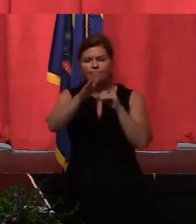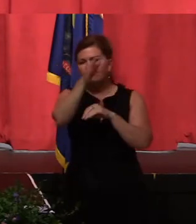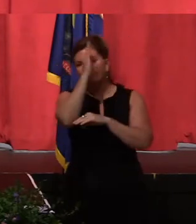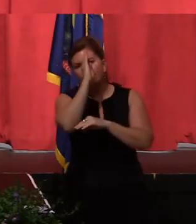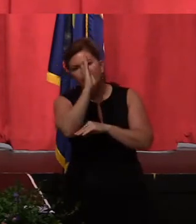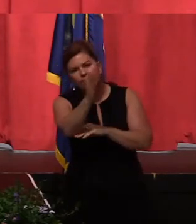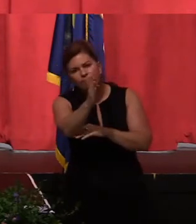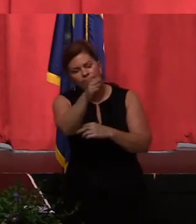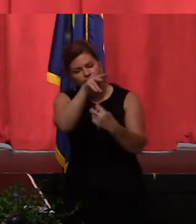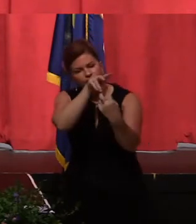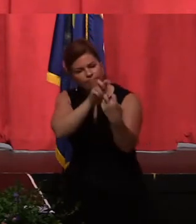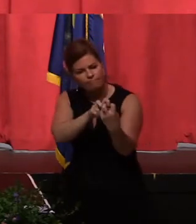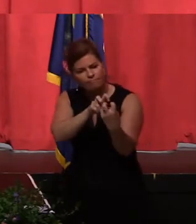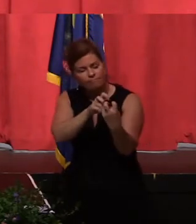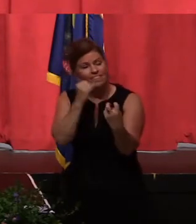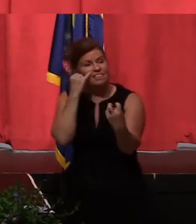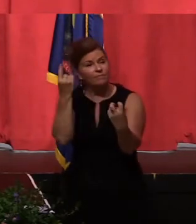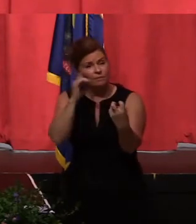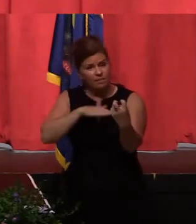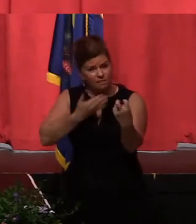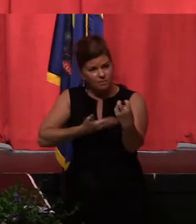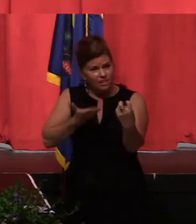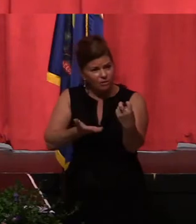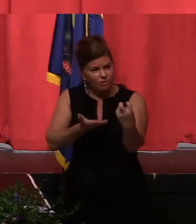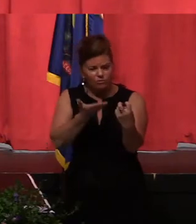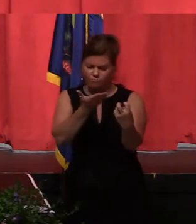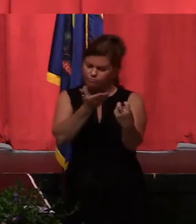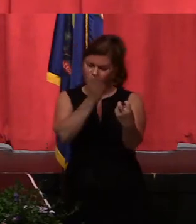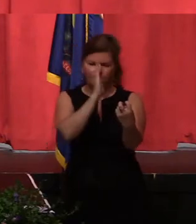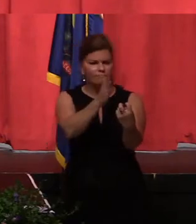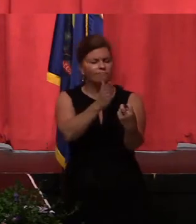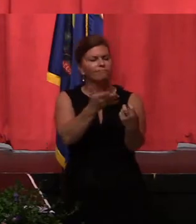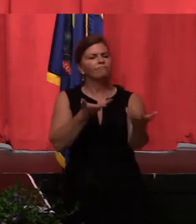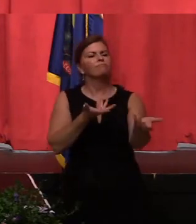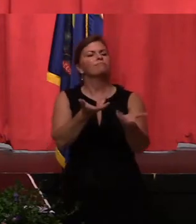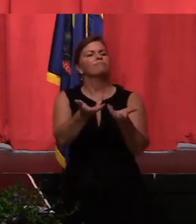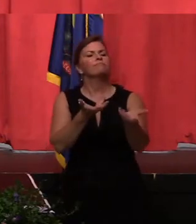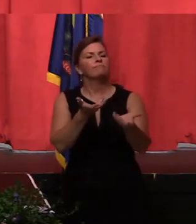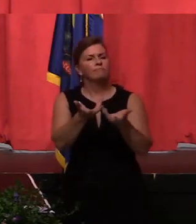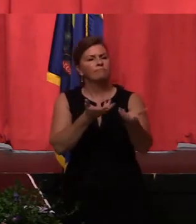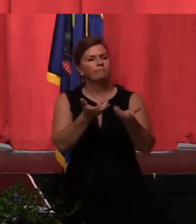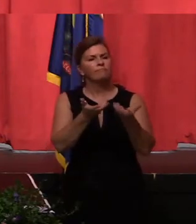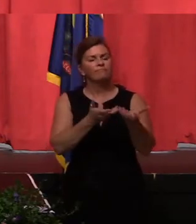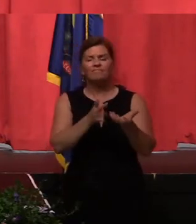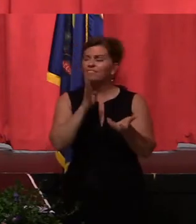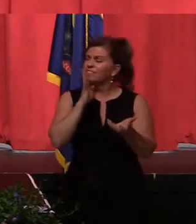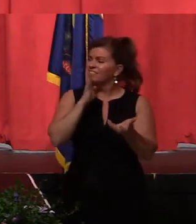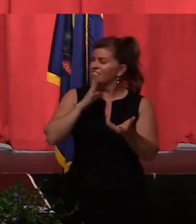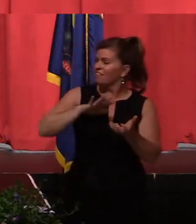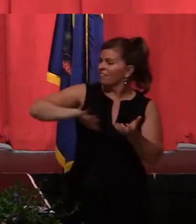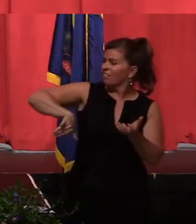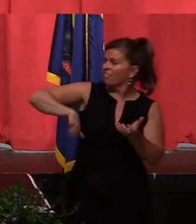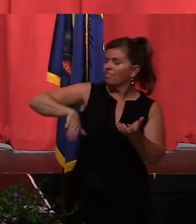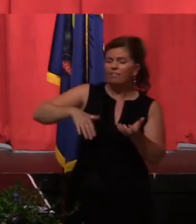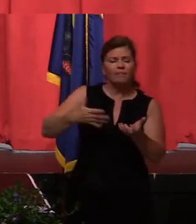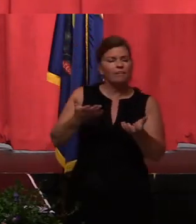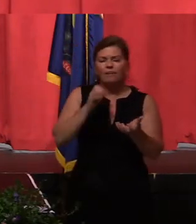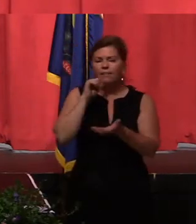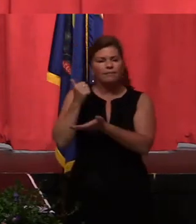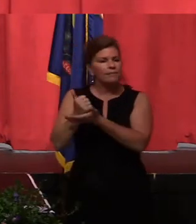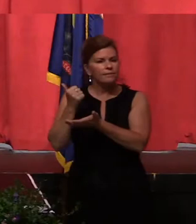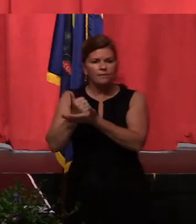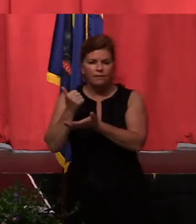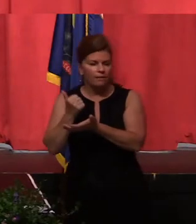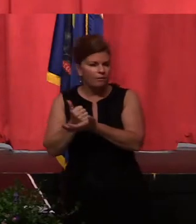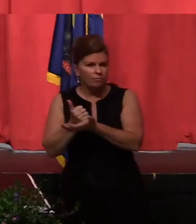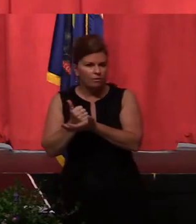the person who's upset you. Trash talking has never made anyone's situation better, and it certainly doesn't help change the person you